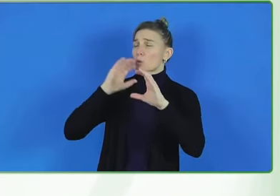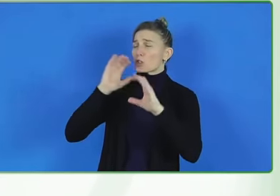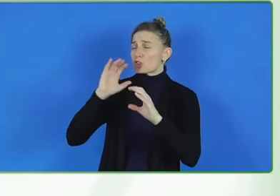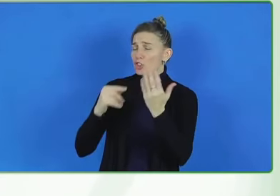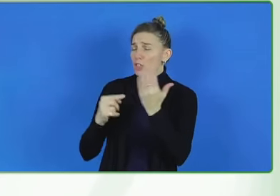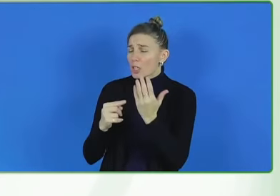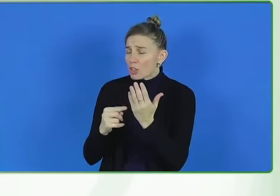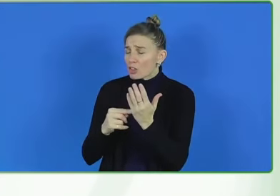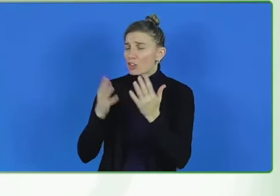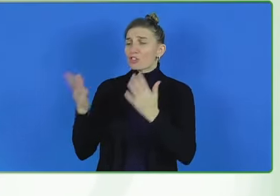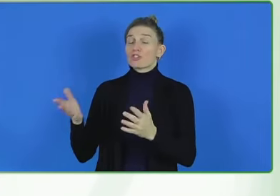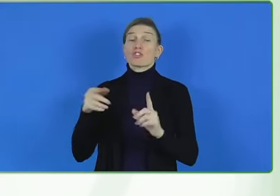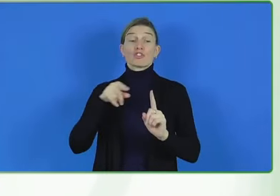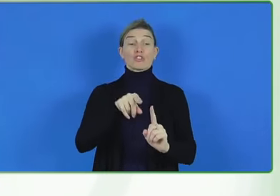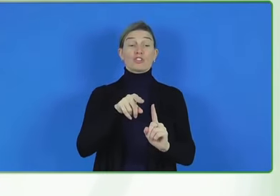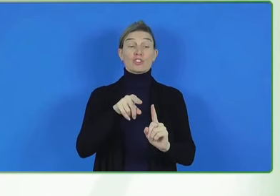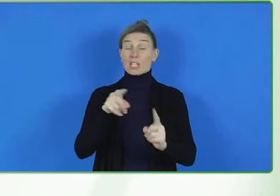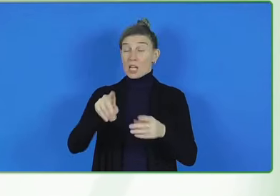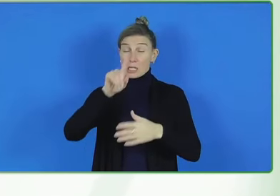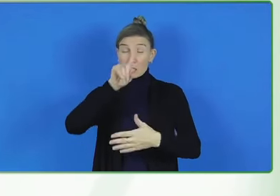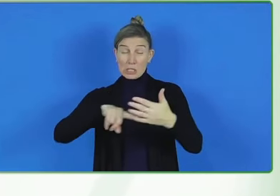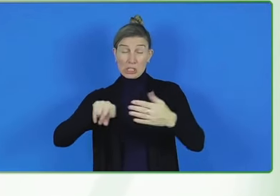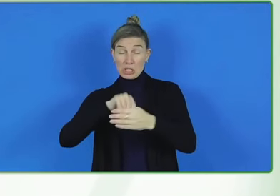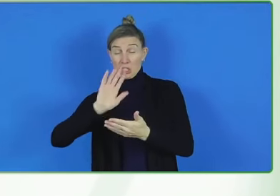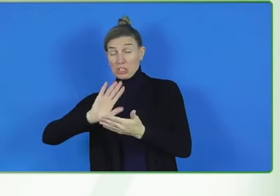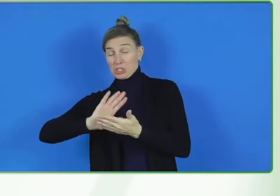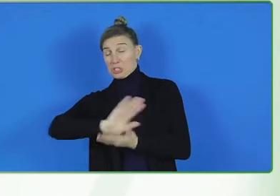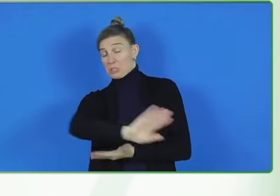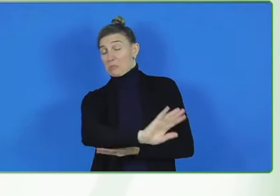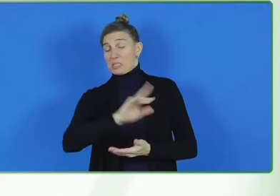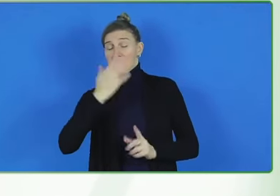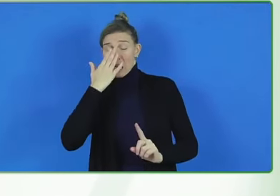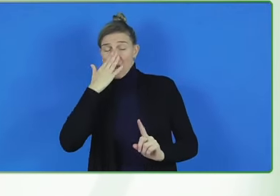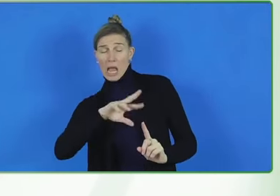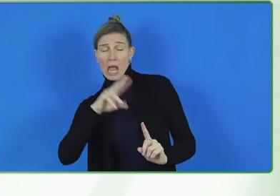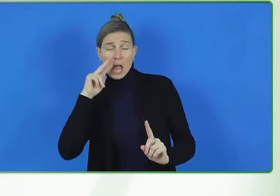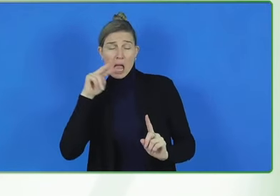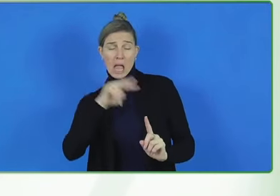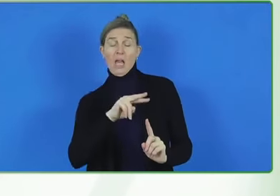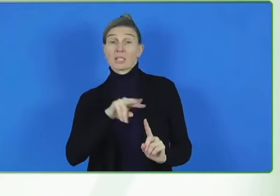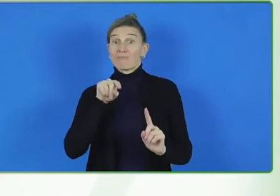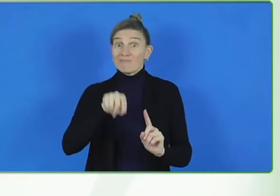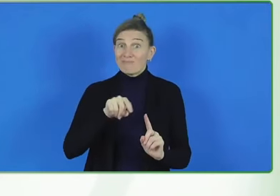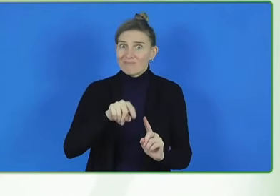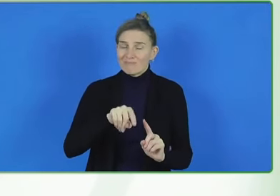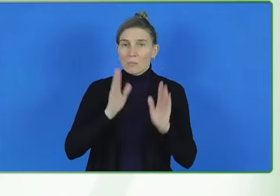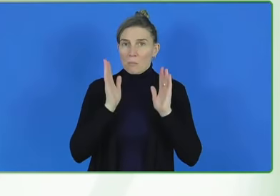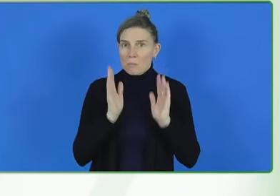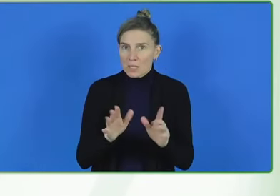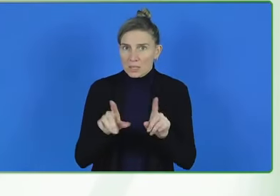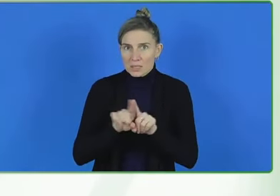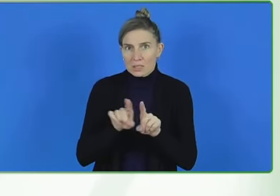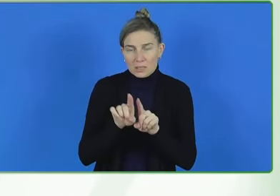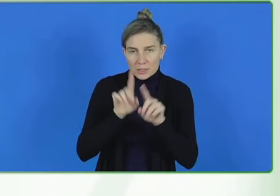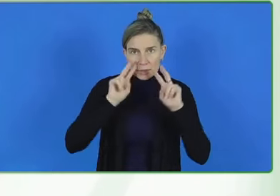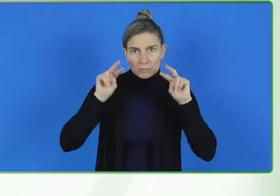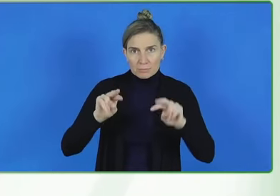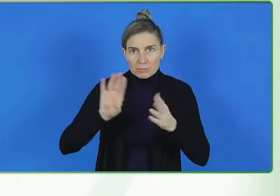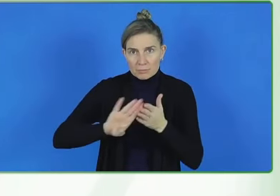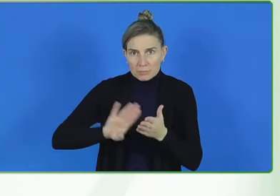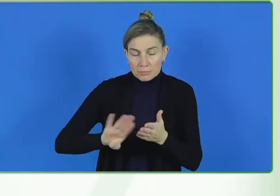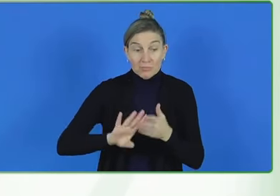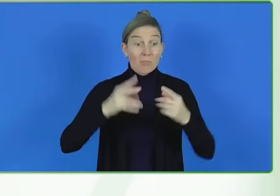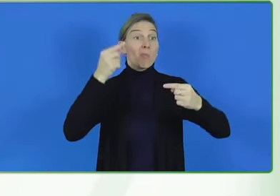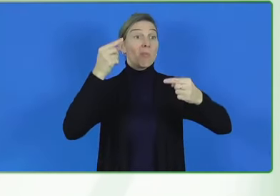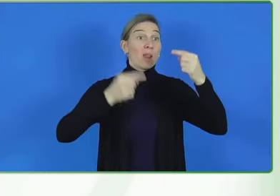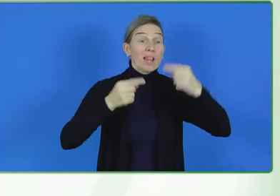the elimination of discriminatory attitudes and practices in all aspects of society, including political, cultural, and